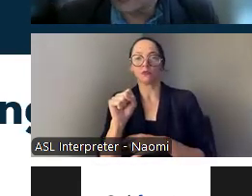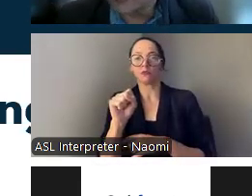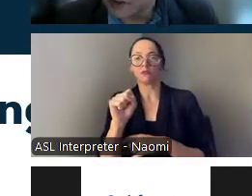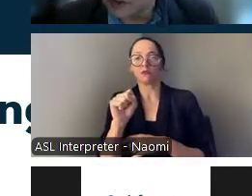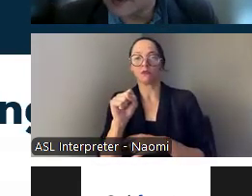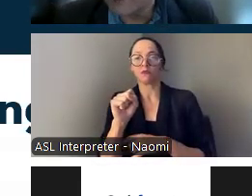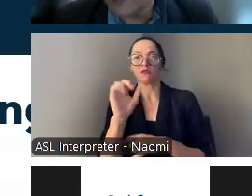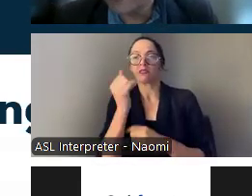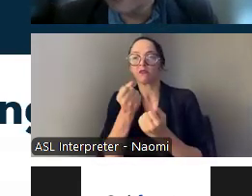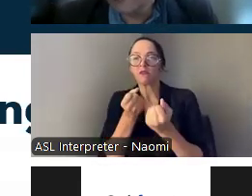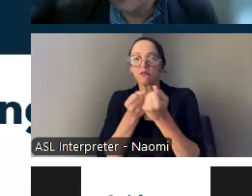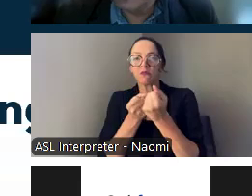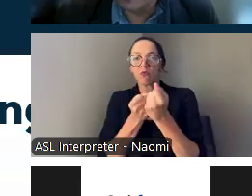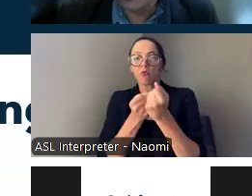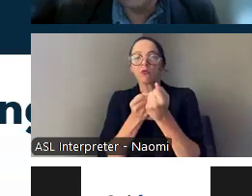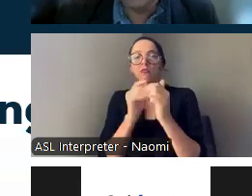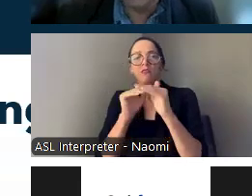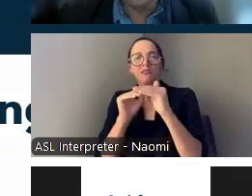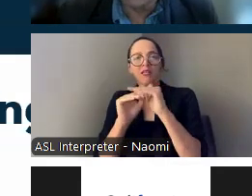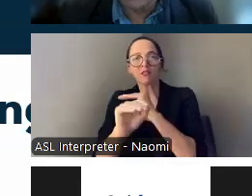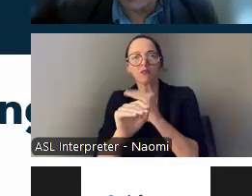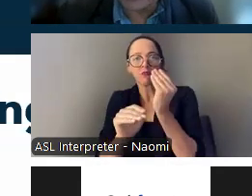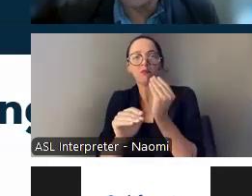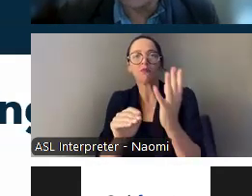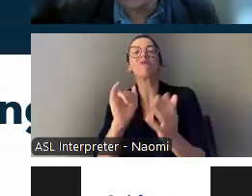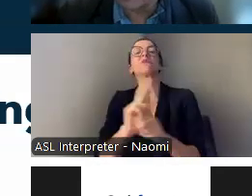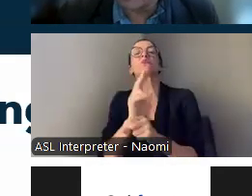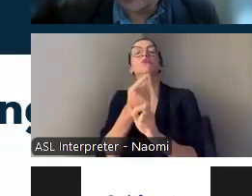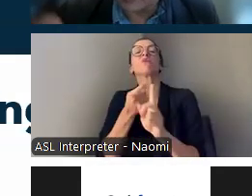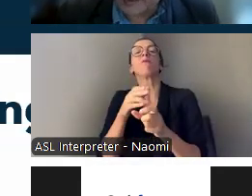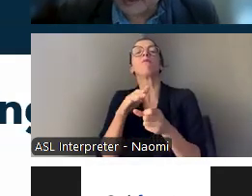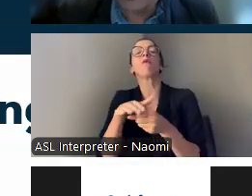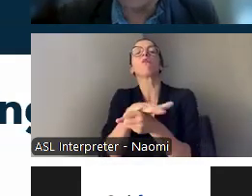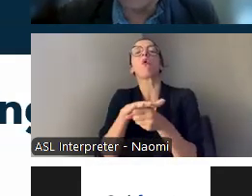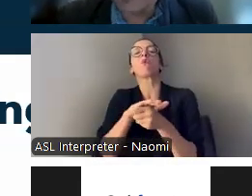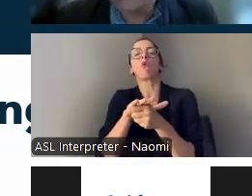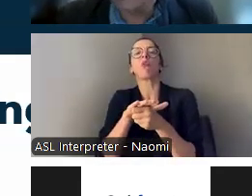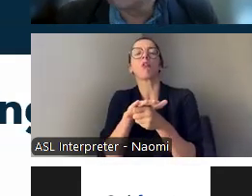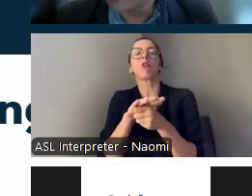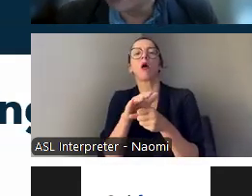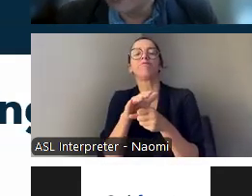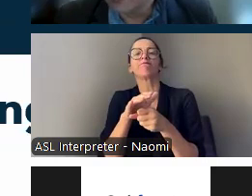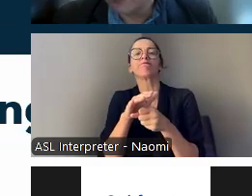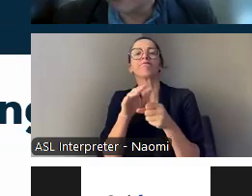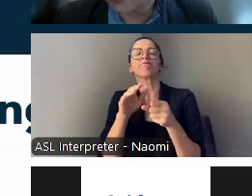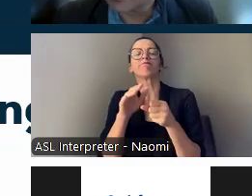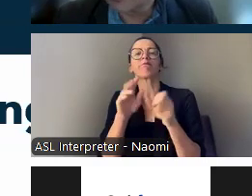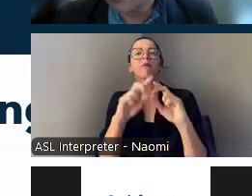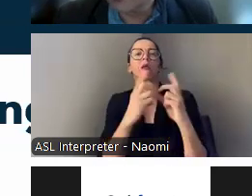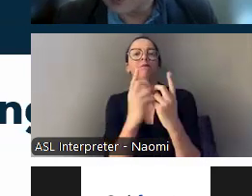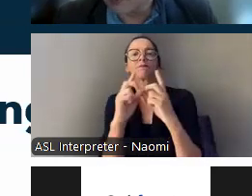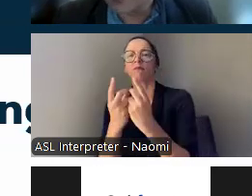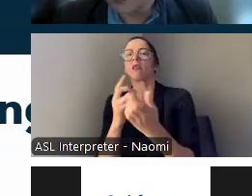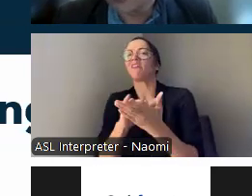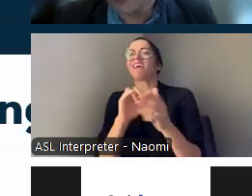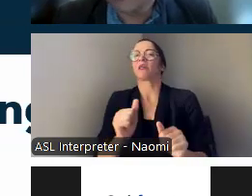local jurisdictions that may include assessment language that might prevent a person